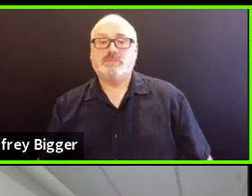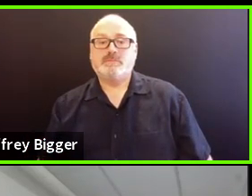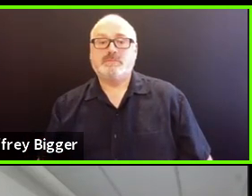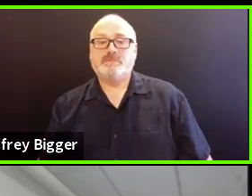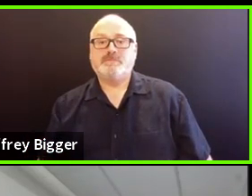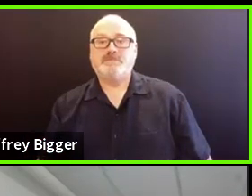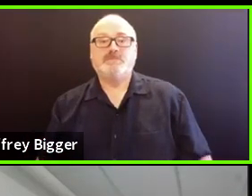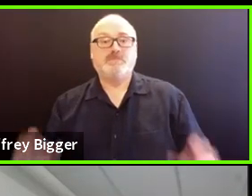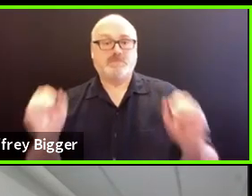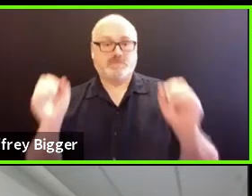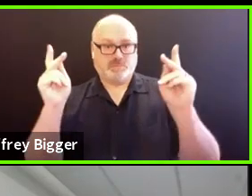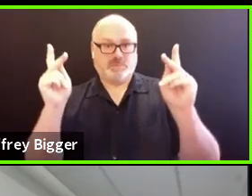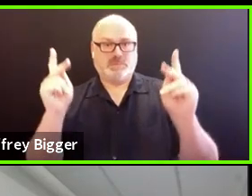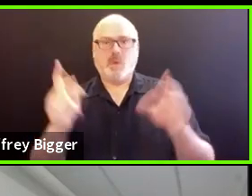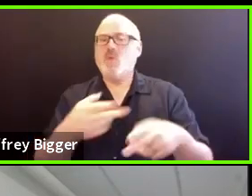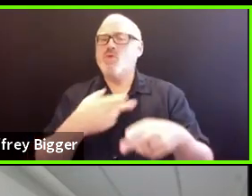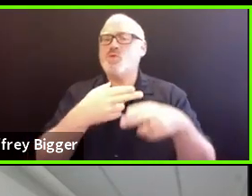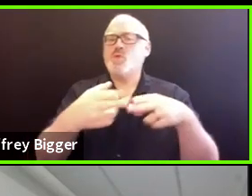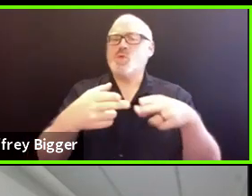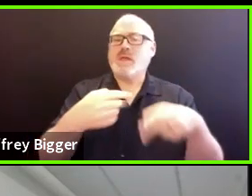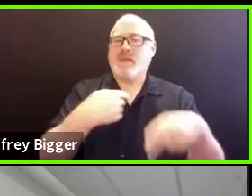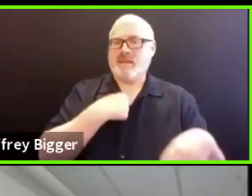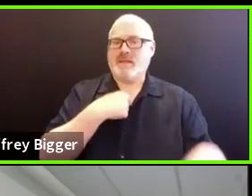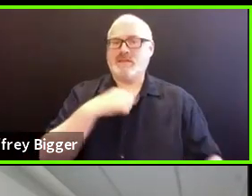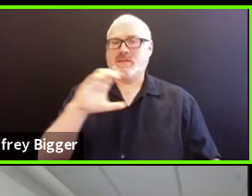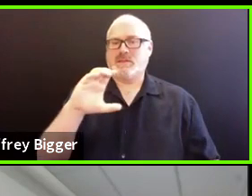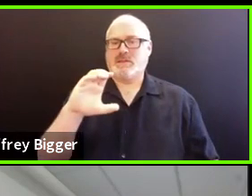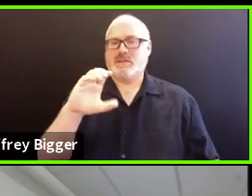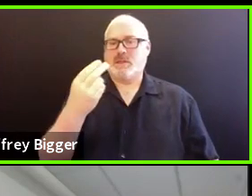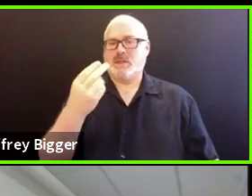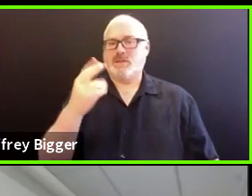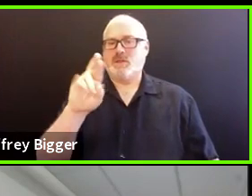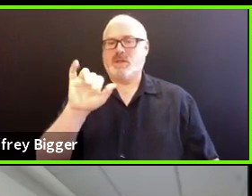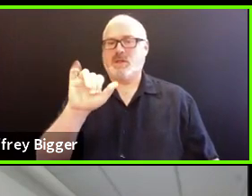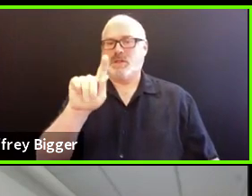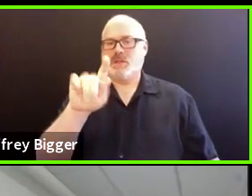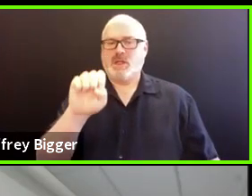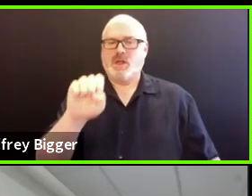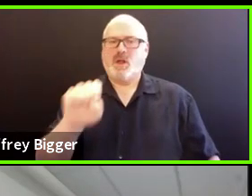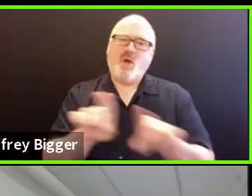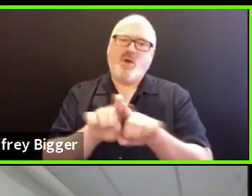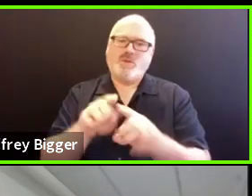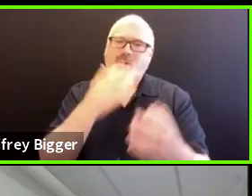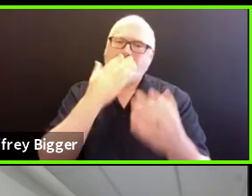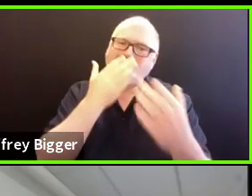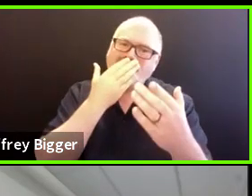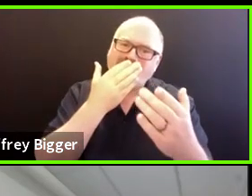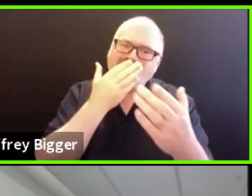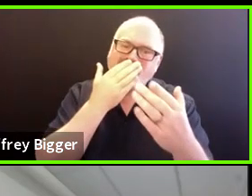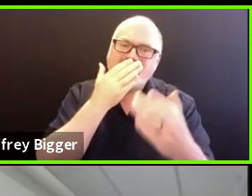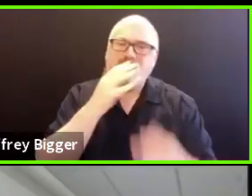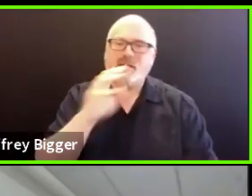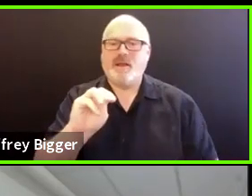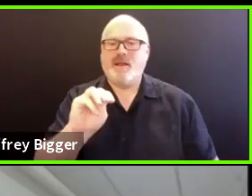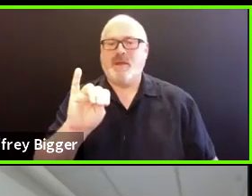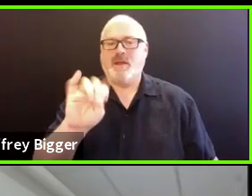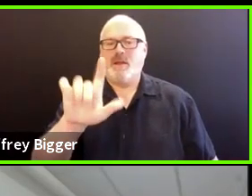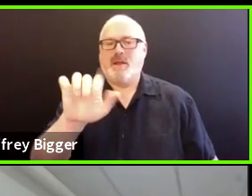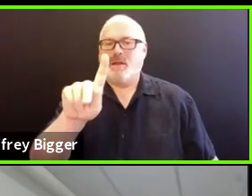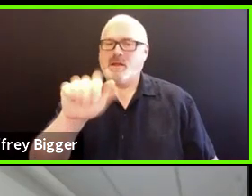Okay. Just real quickly, this is Christine. I just want to add my thanks to Malika. You've been a terrific part of